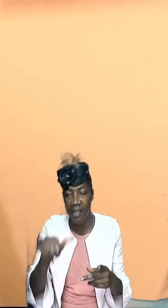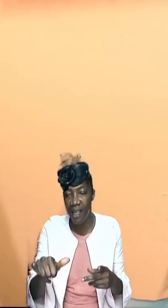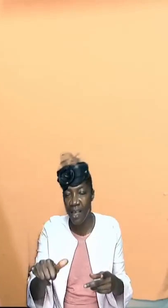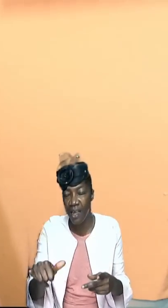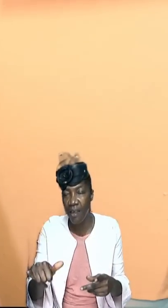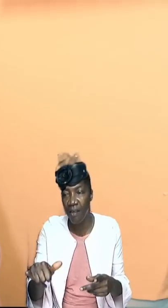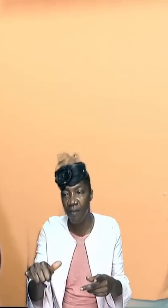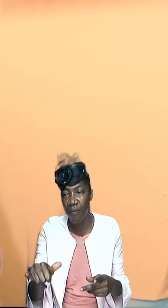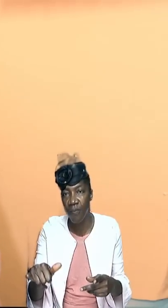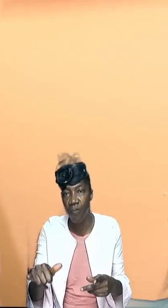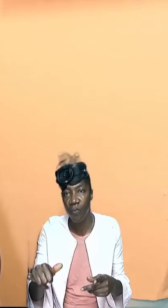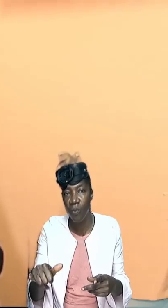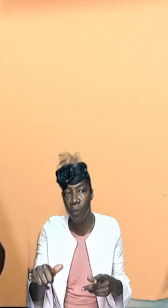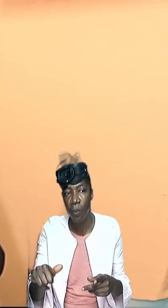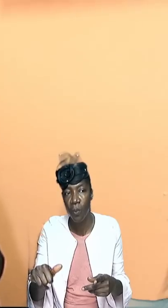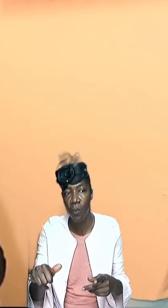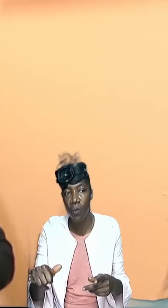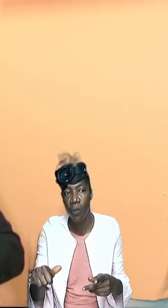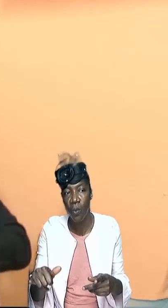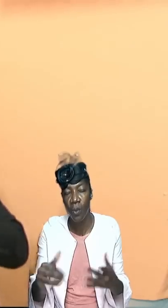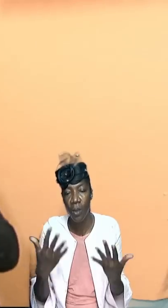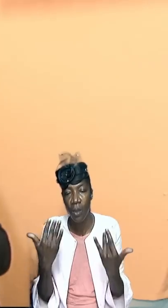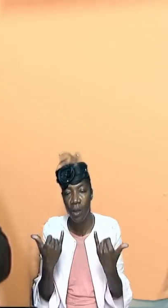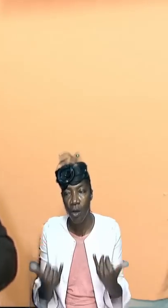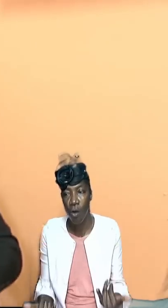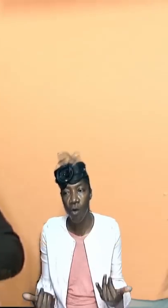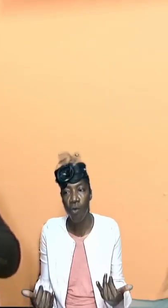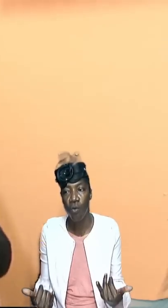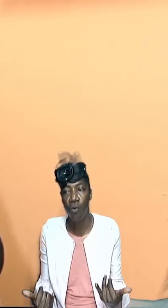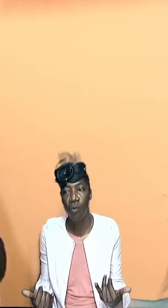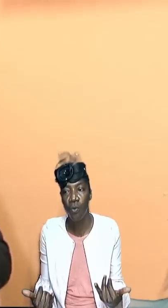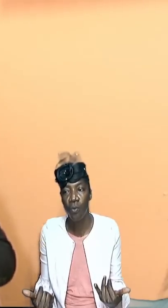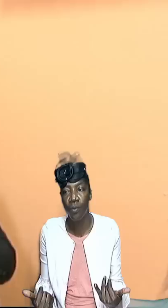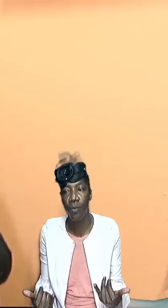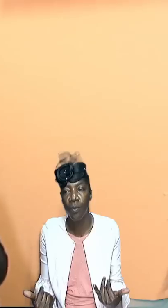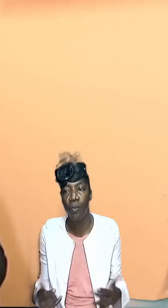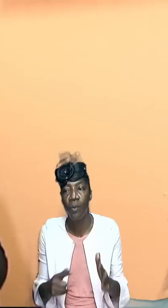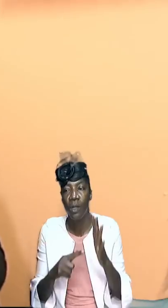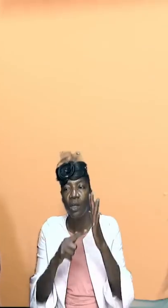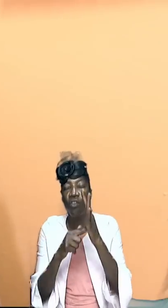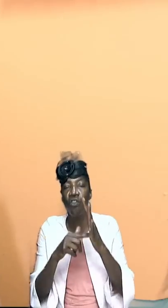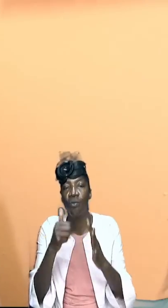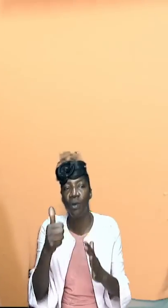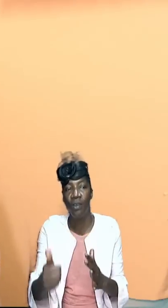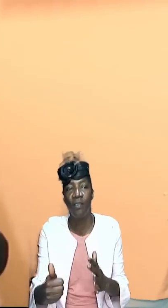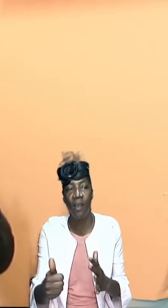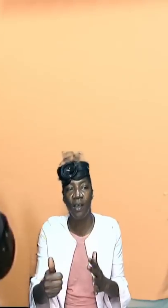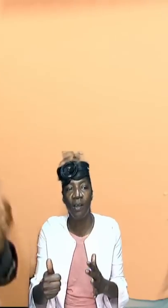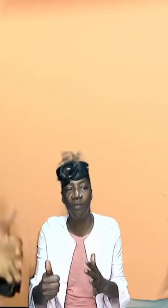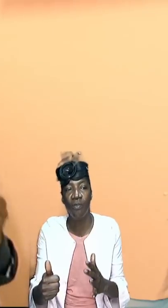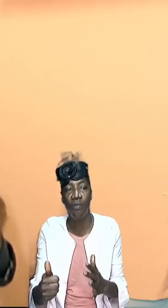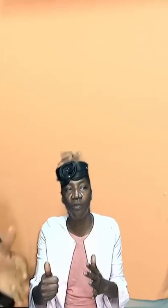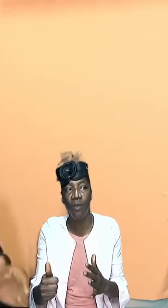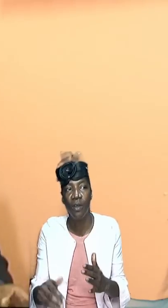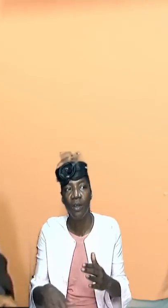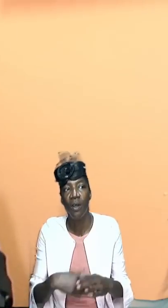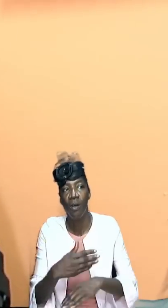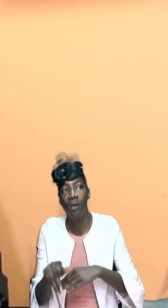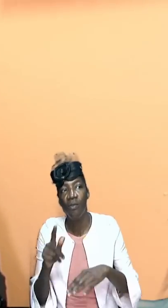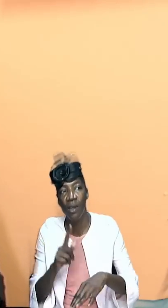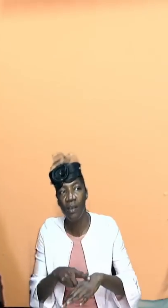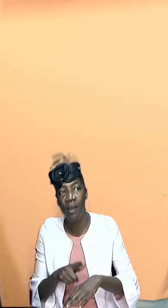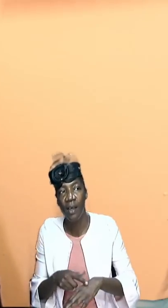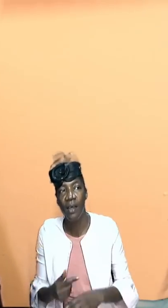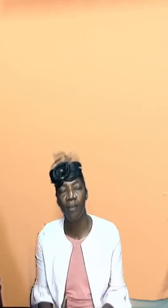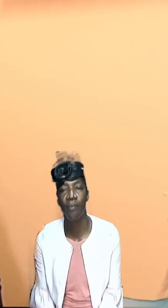exactly and essentially how the thing demonstrated itself, brothers and sisters, over time. Now